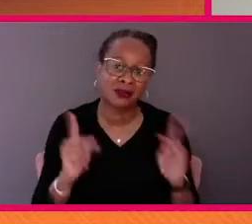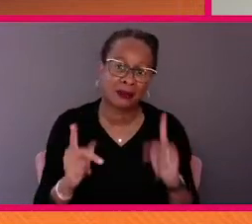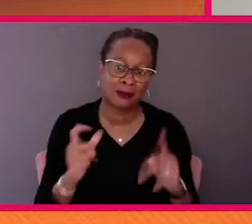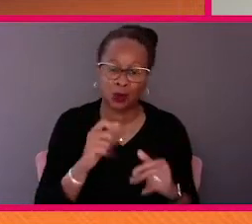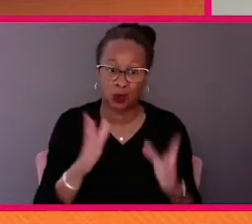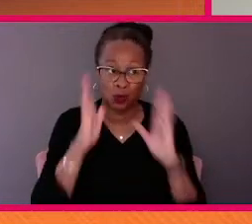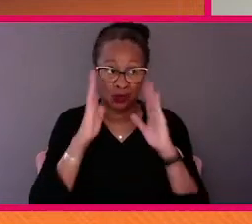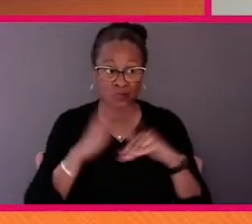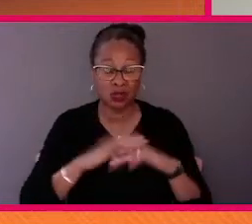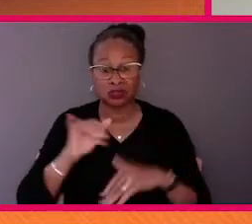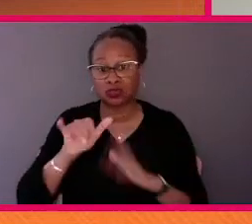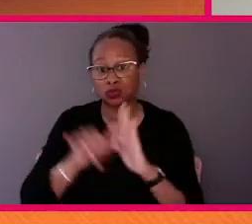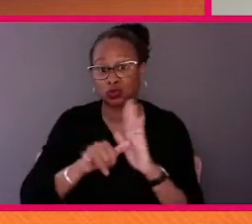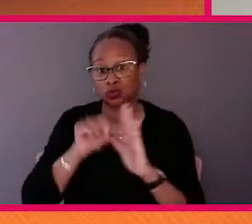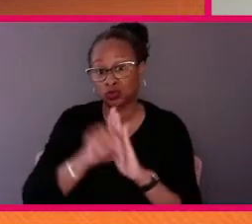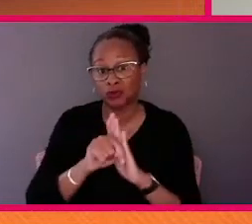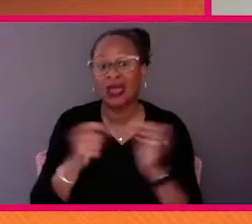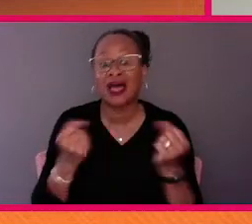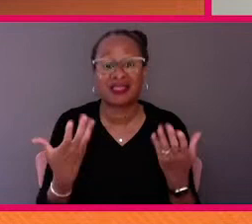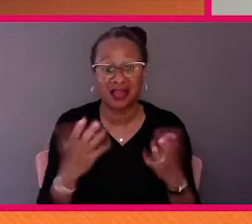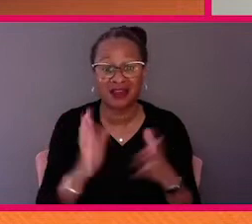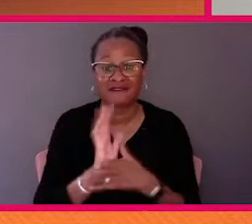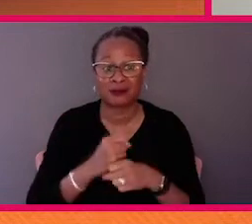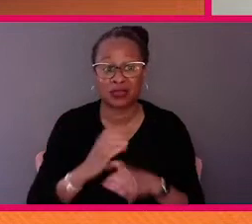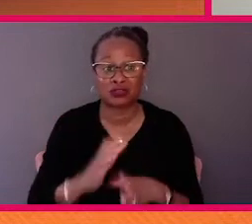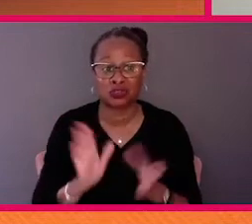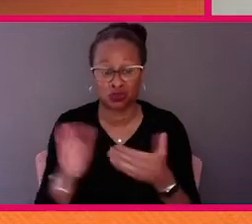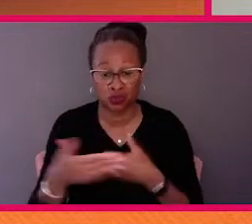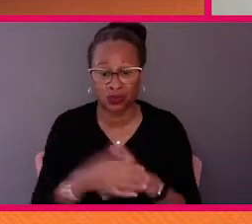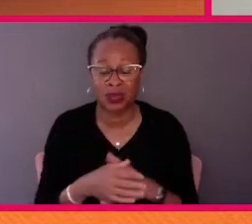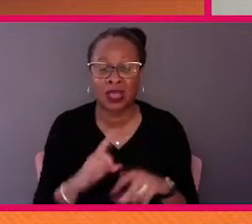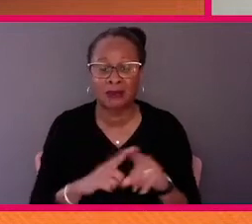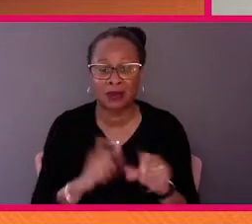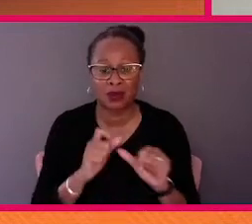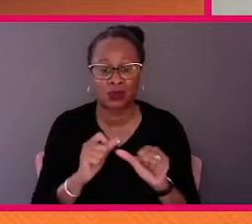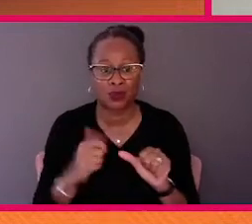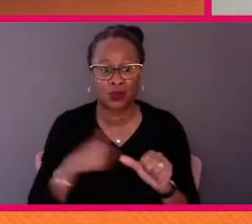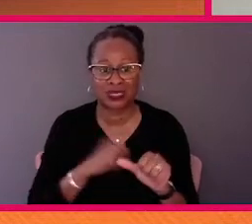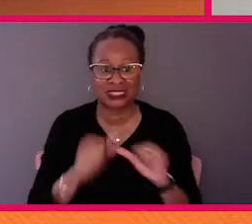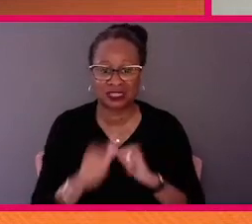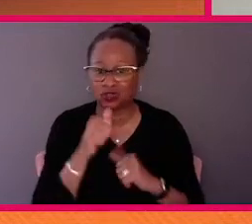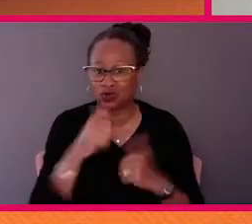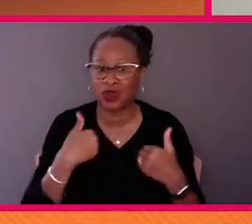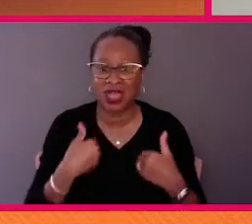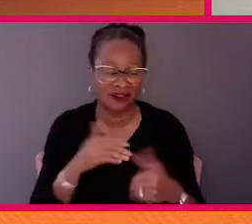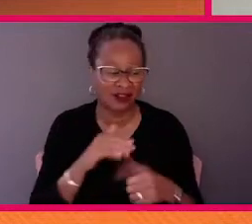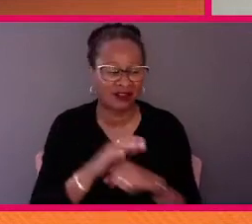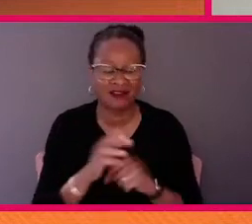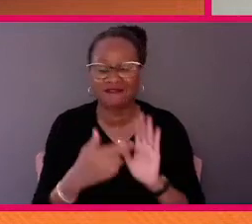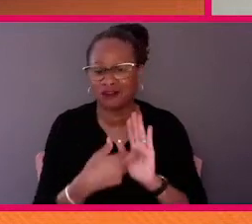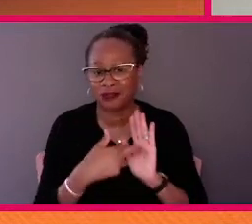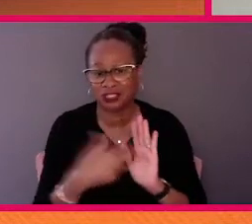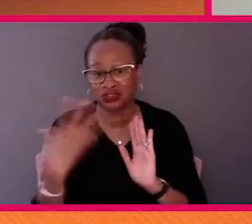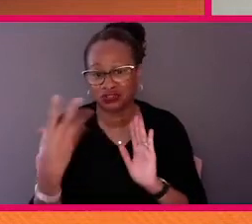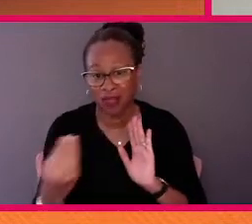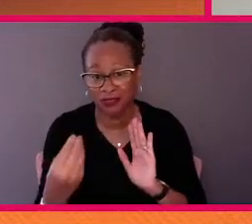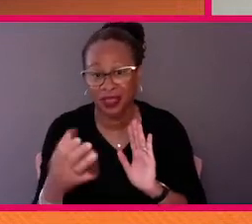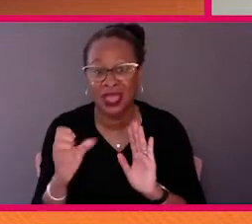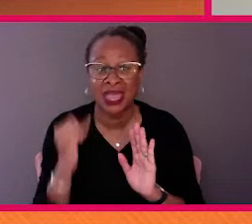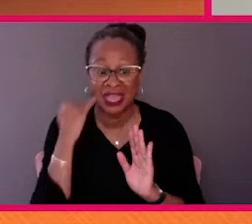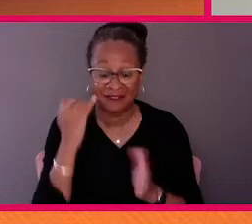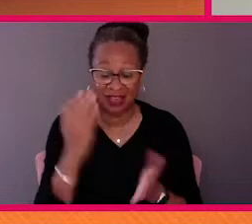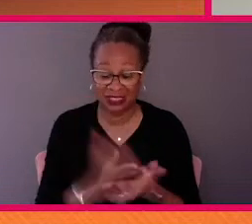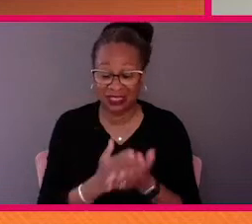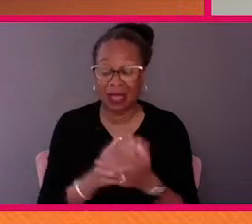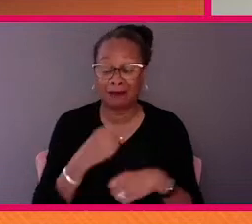There are a lot of filmmakers in this room, but we still don't have enough representation out there. So if I stop making films about Chinatown, if